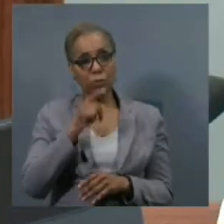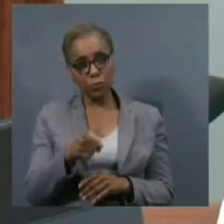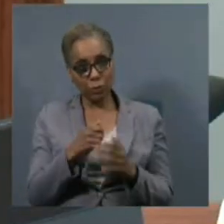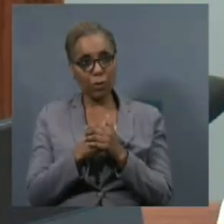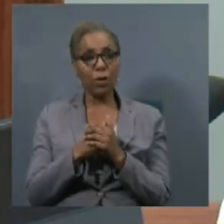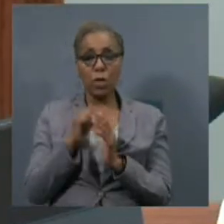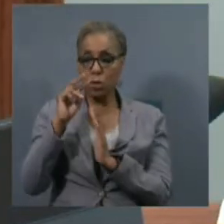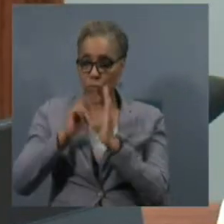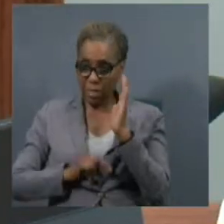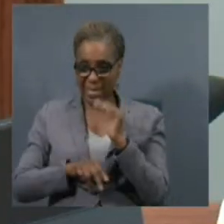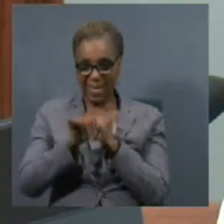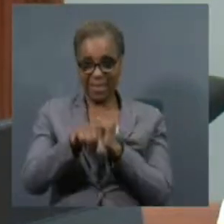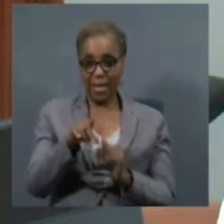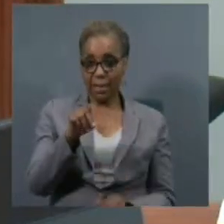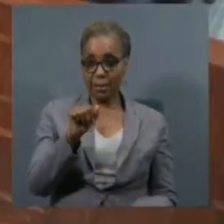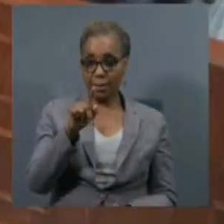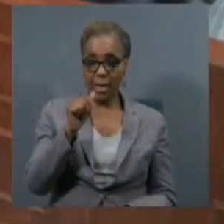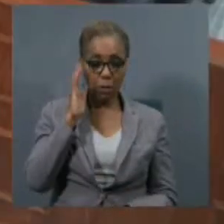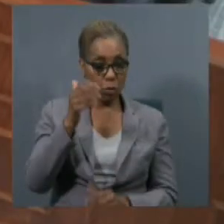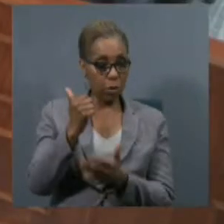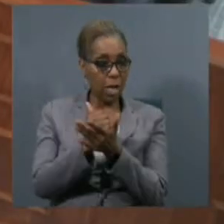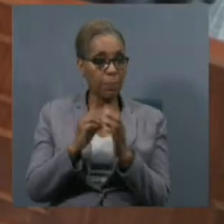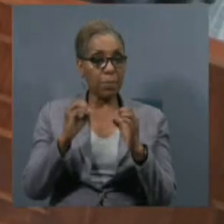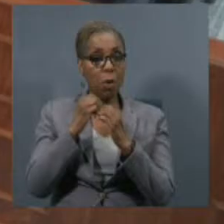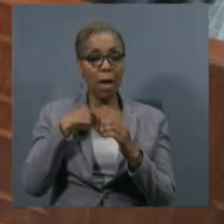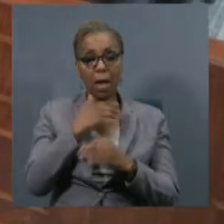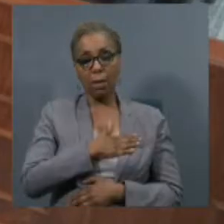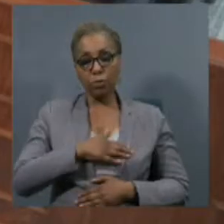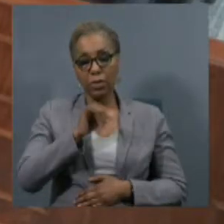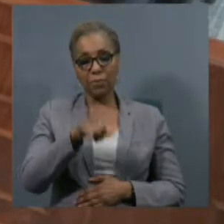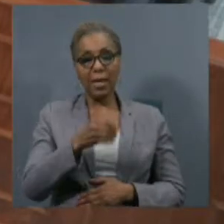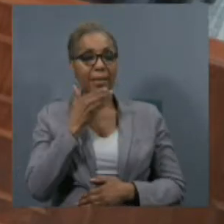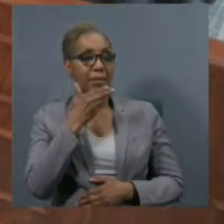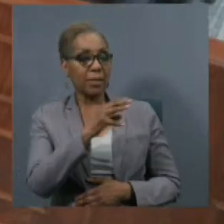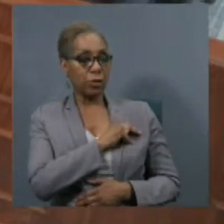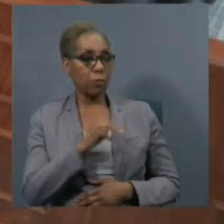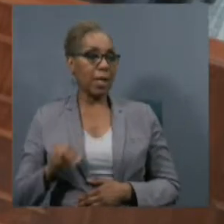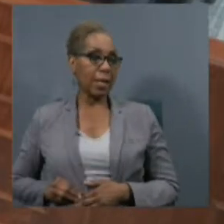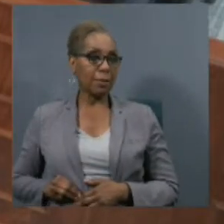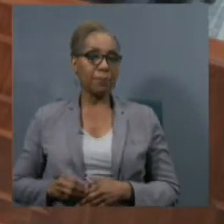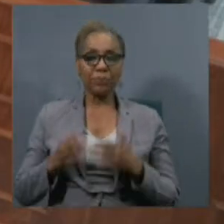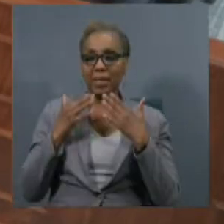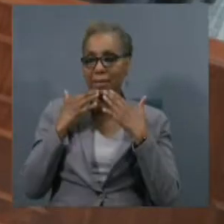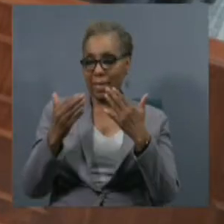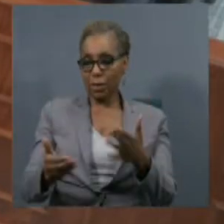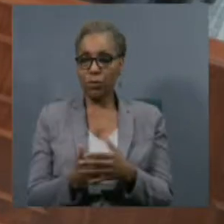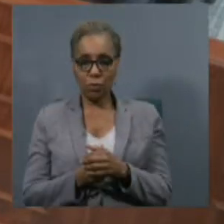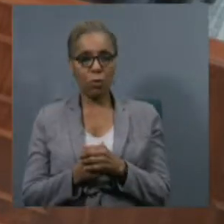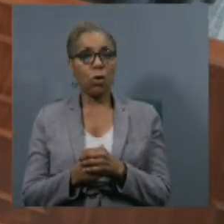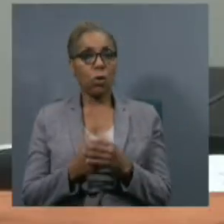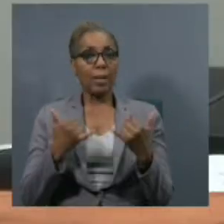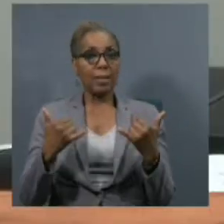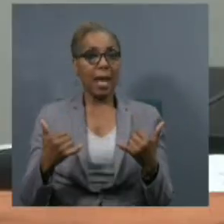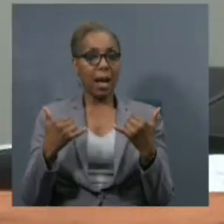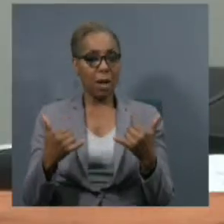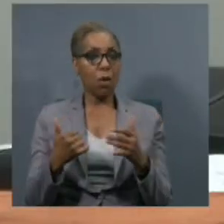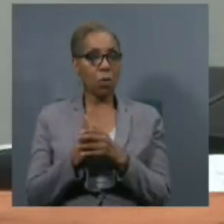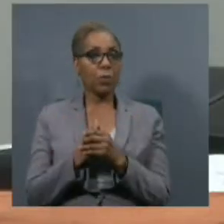reading this data is going to help me even more. I appreciate that. Thanks, Mayor. Yes, sir. Thank you. We'll